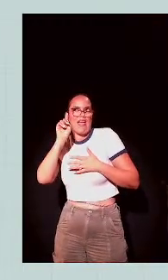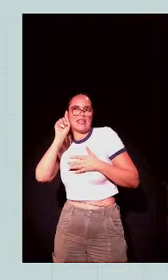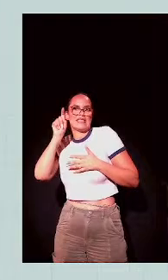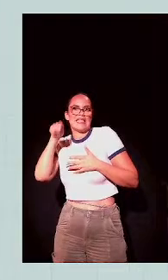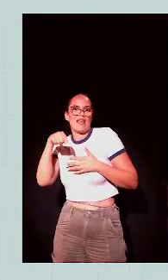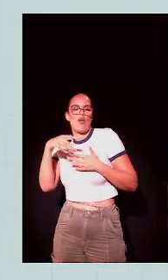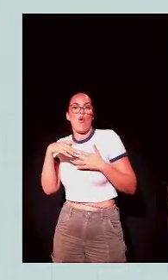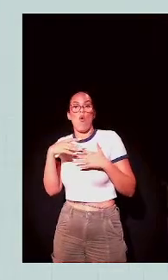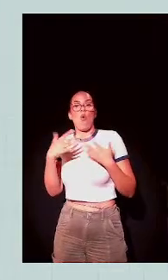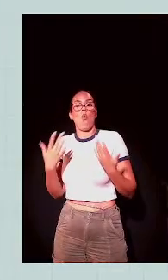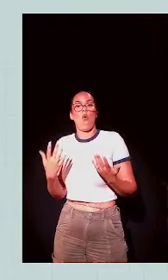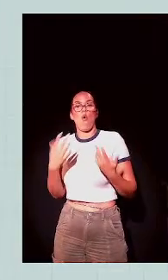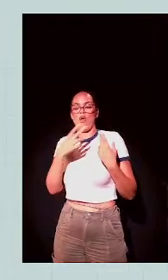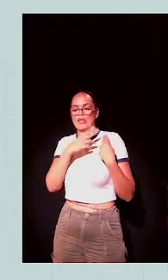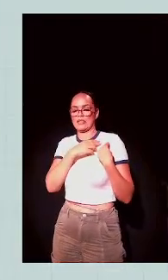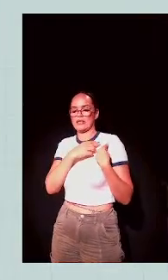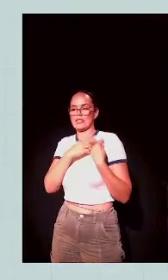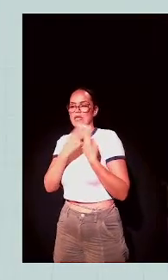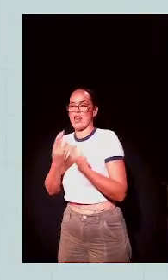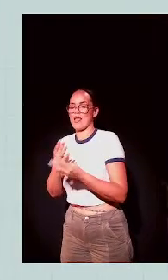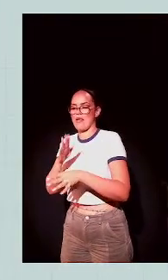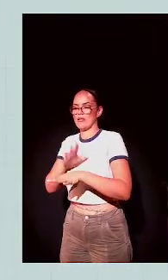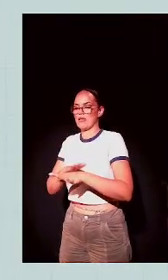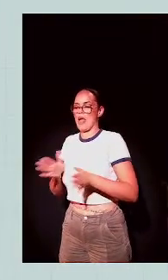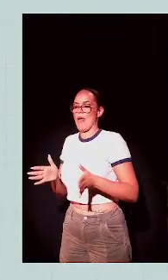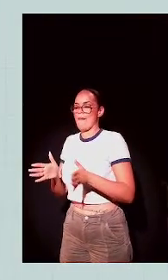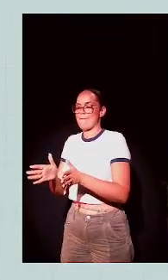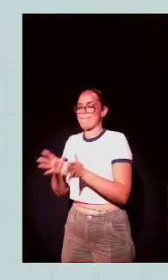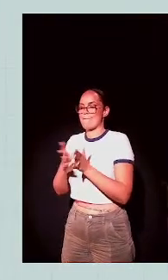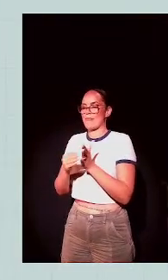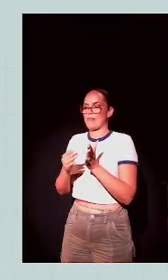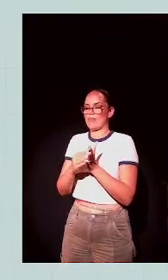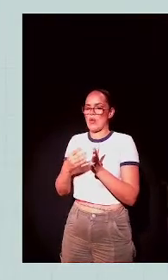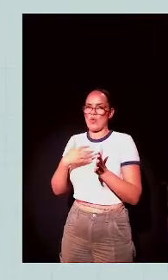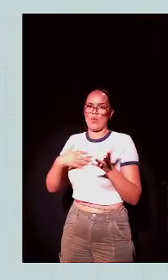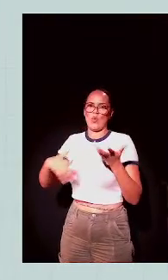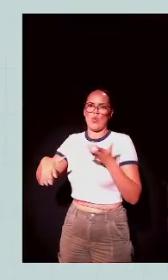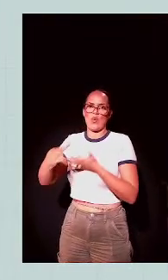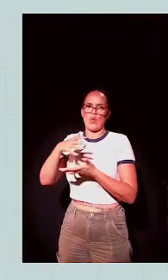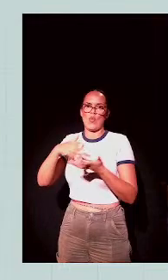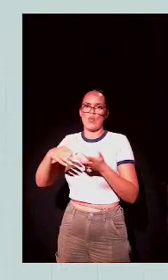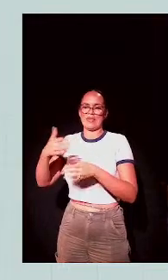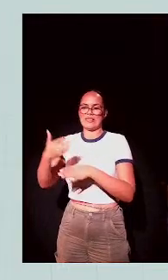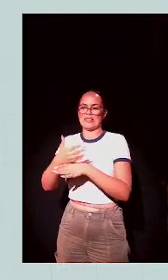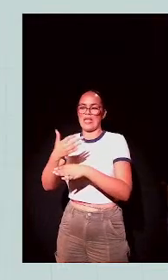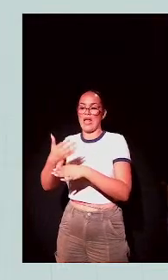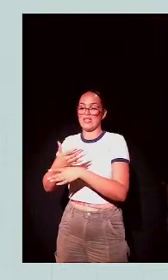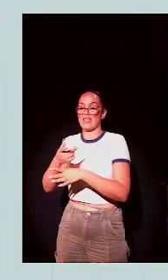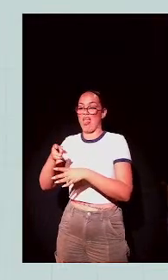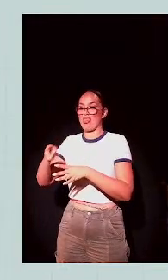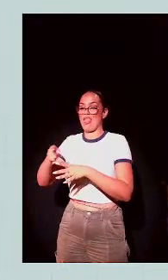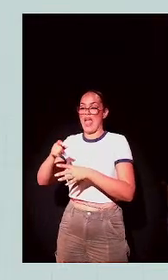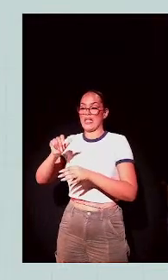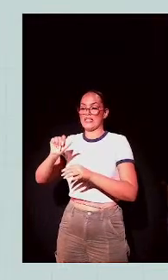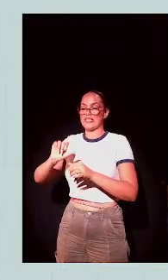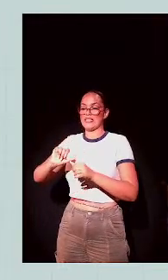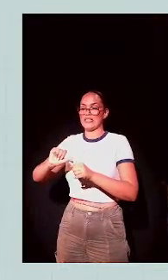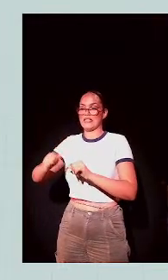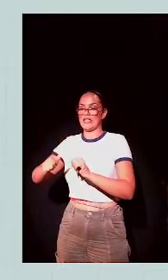where I might have a complex task and I might let a sequencer run, and that's performing